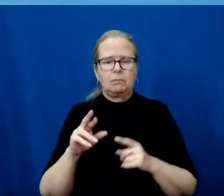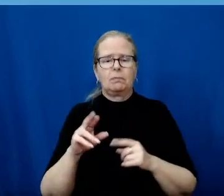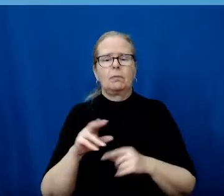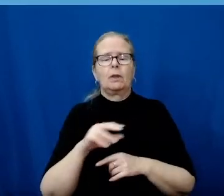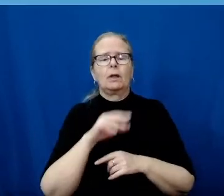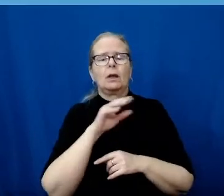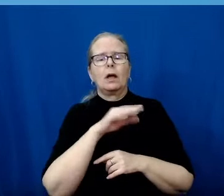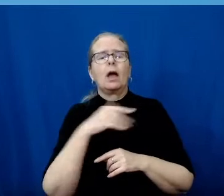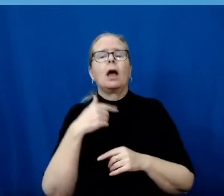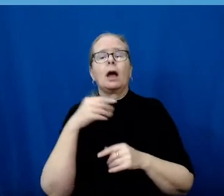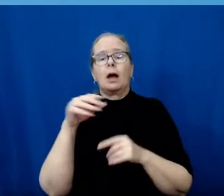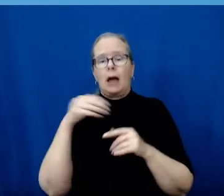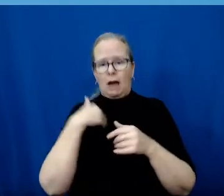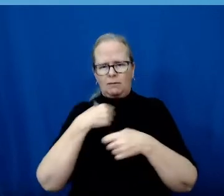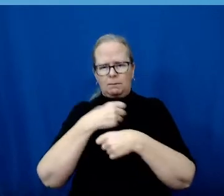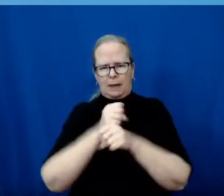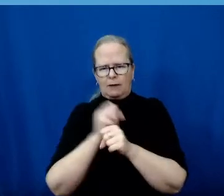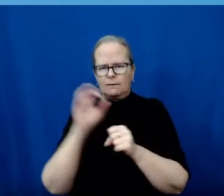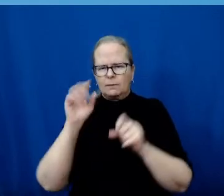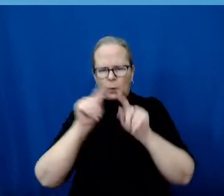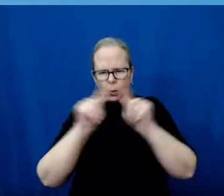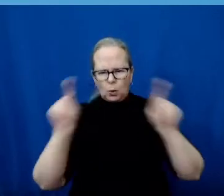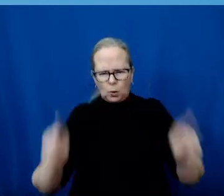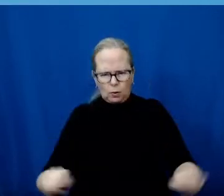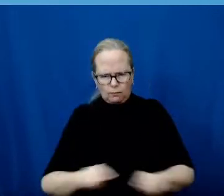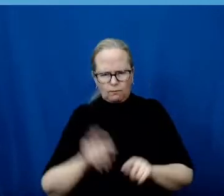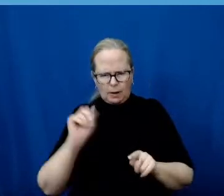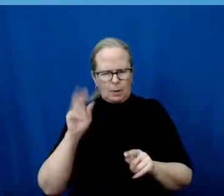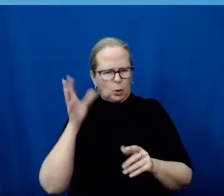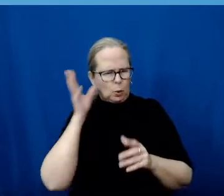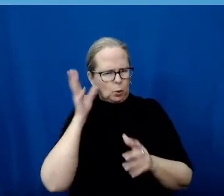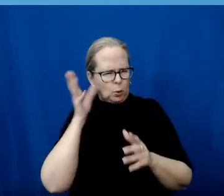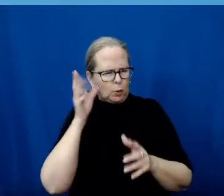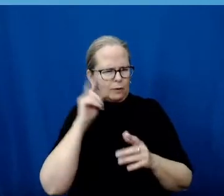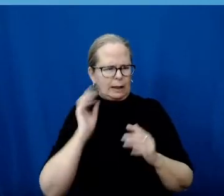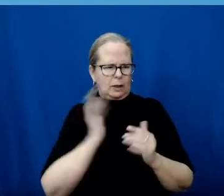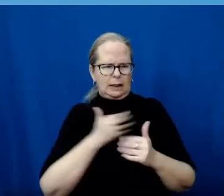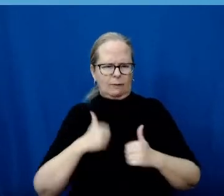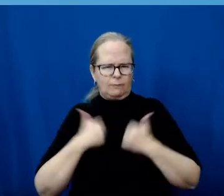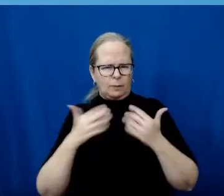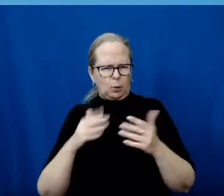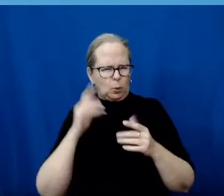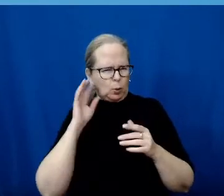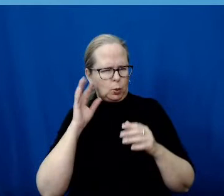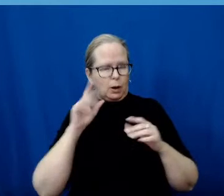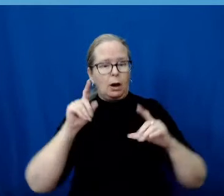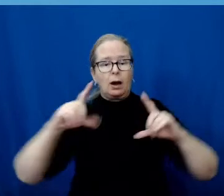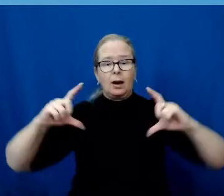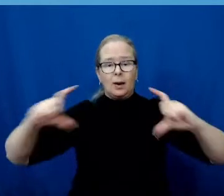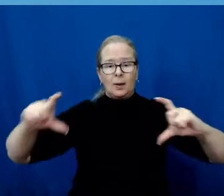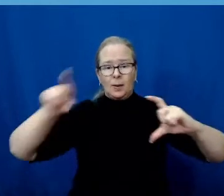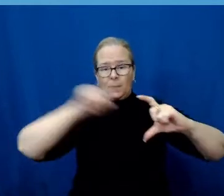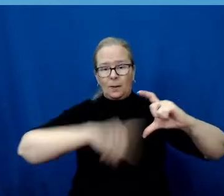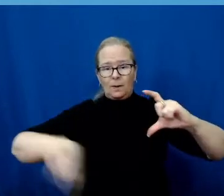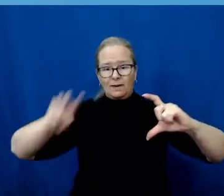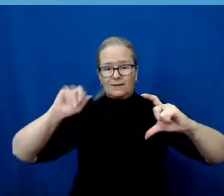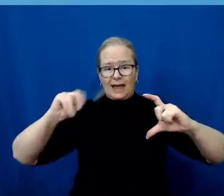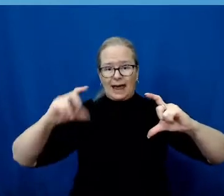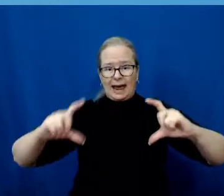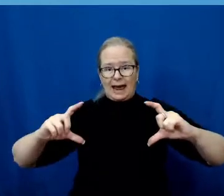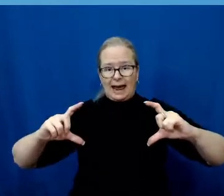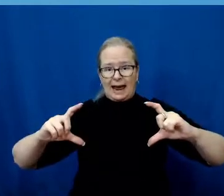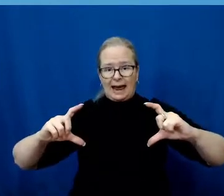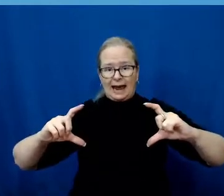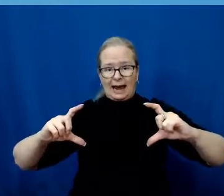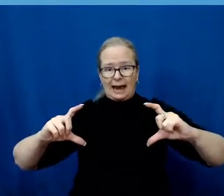I wanted to try the round fan. And Amanda, I stumbled across your video putting one of those together yesterday. So